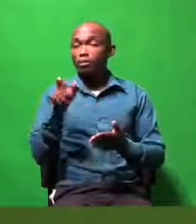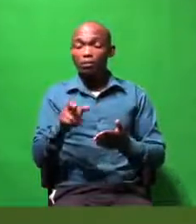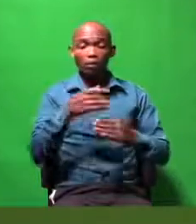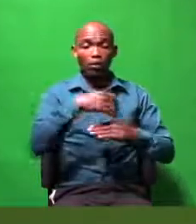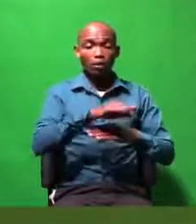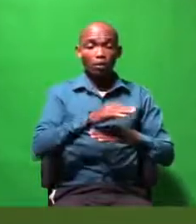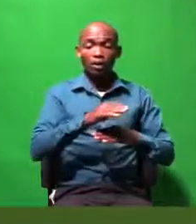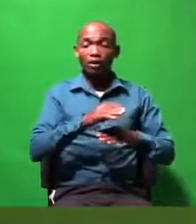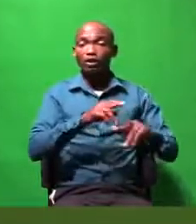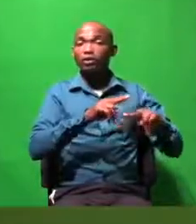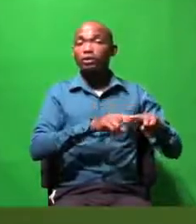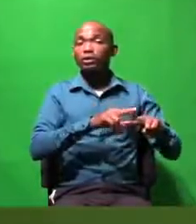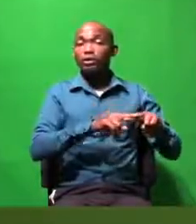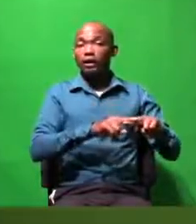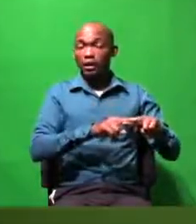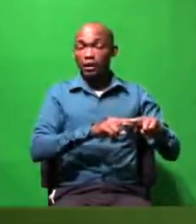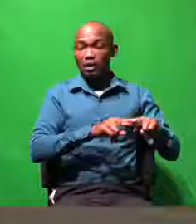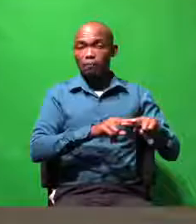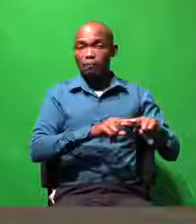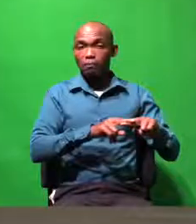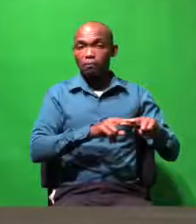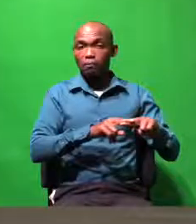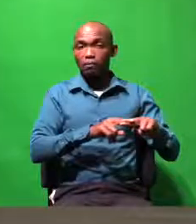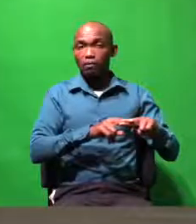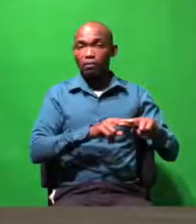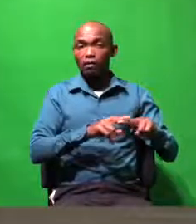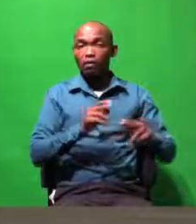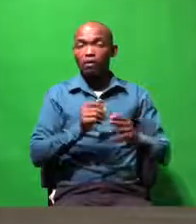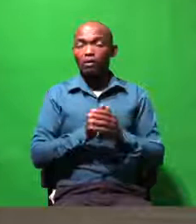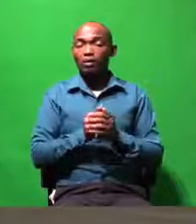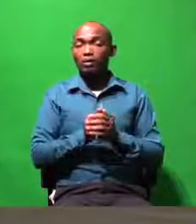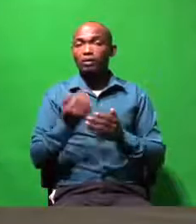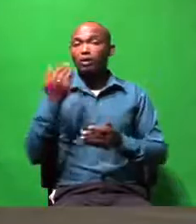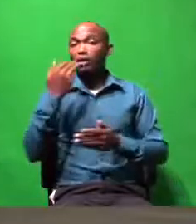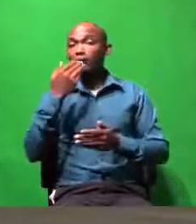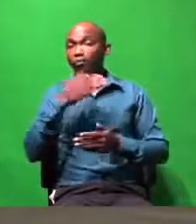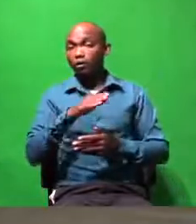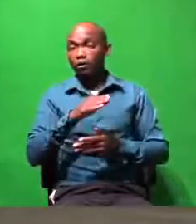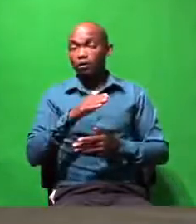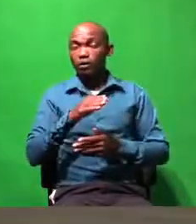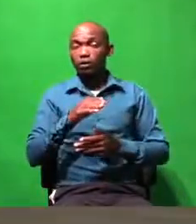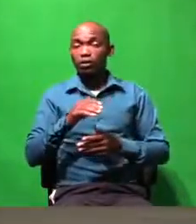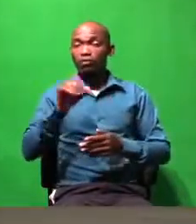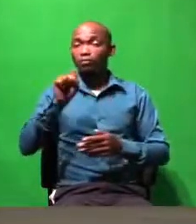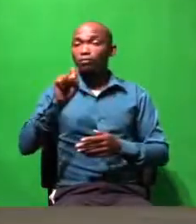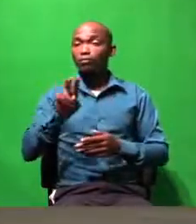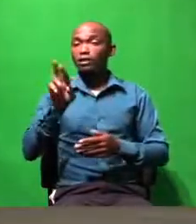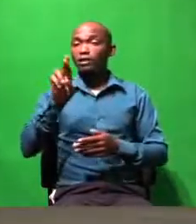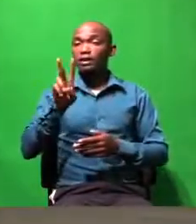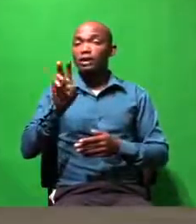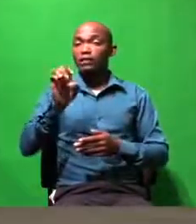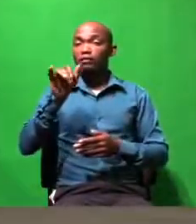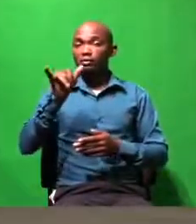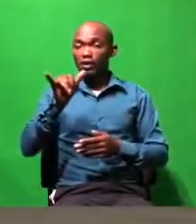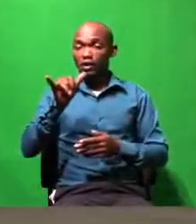their work. So this is the one we can say is importance of surveying.